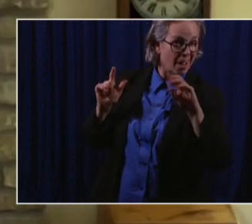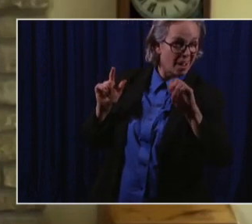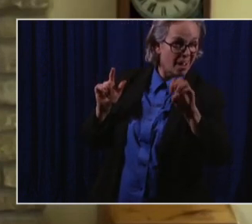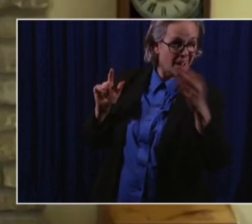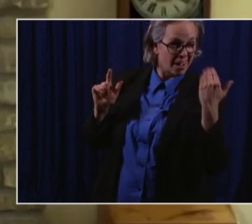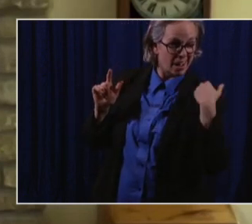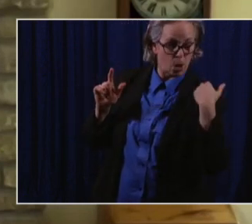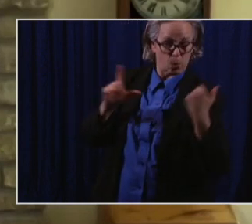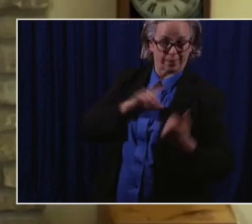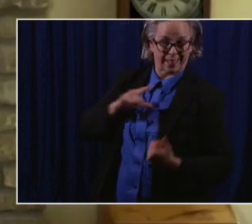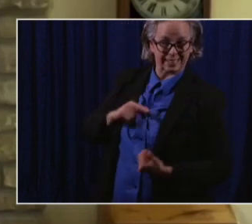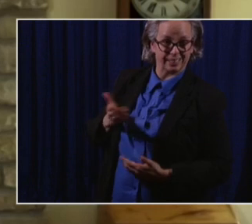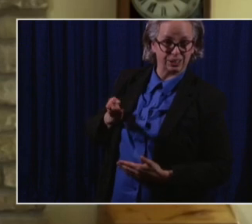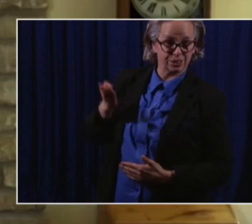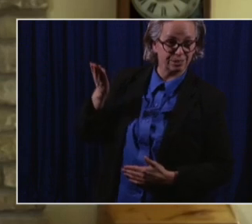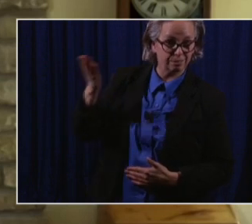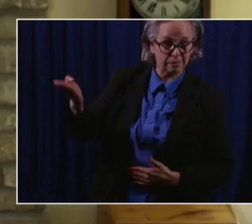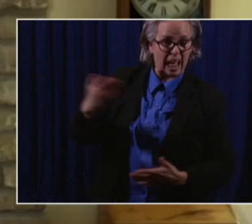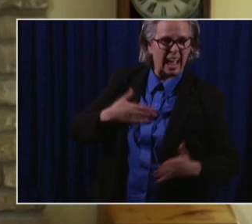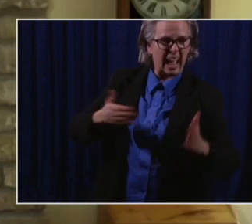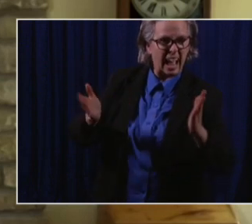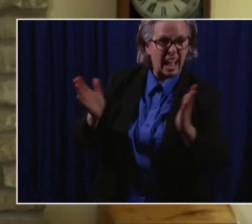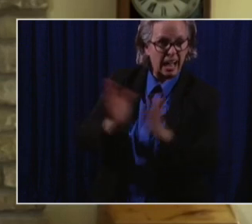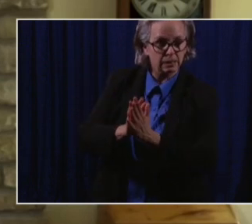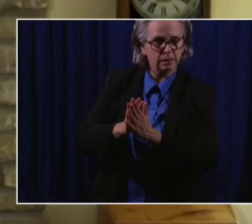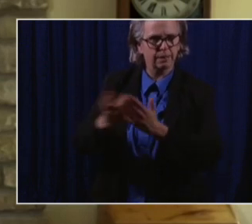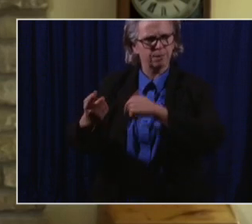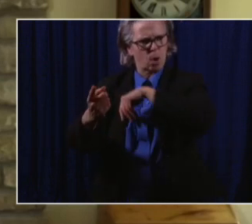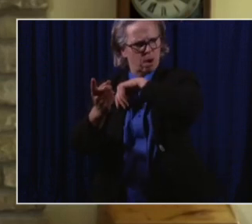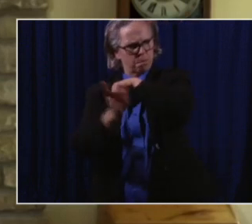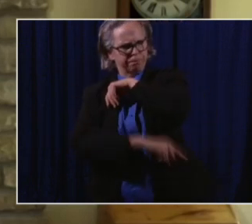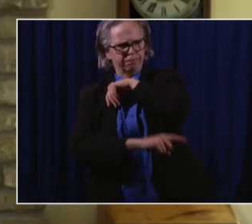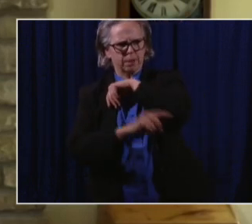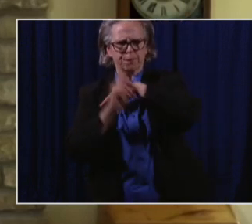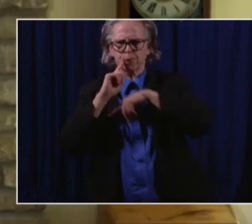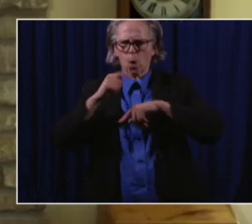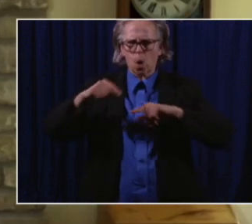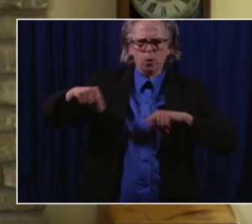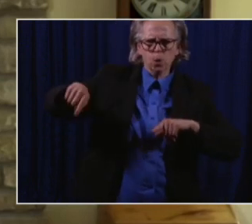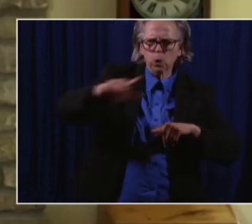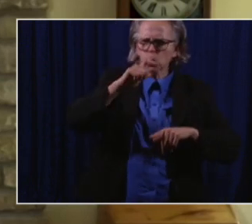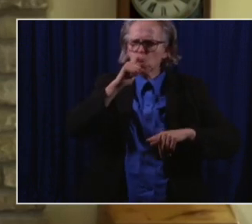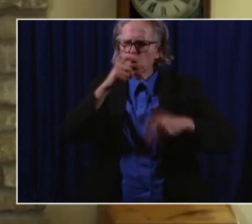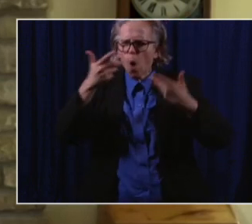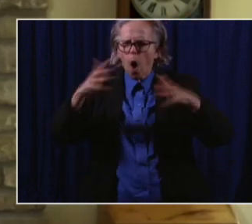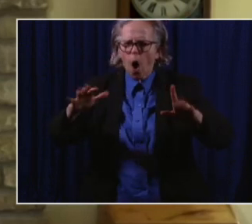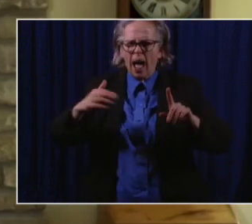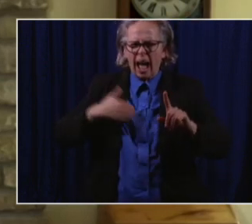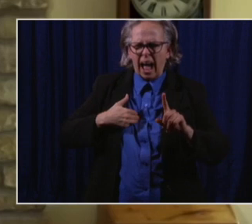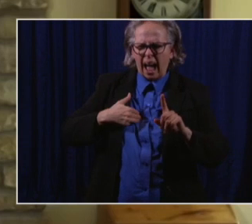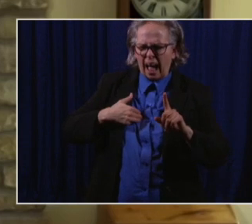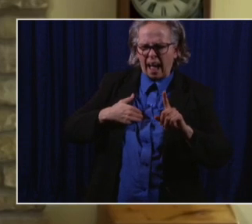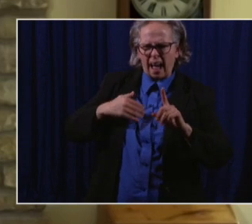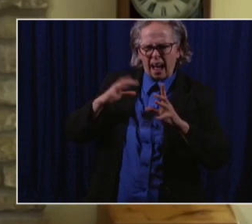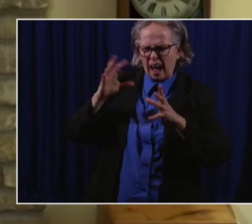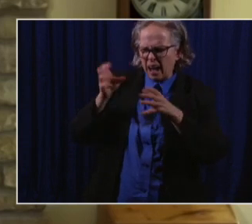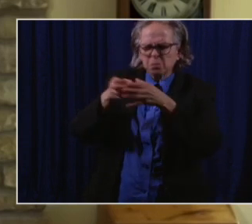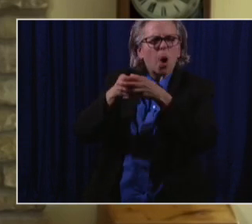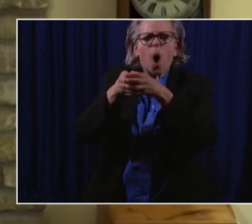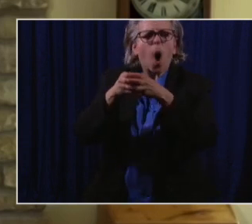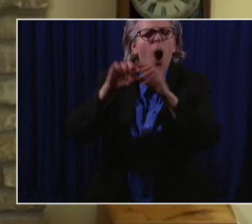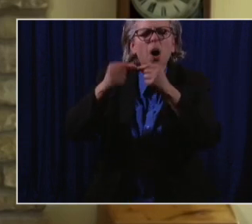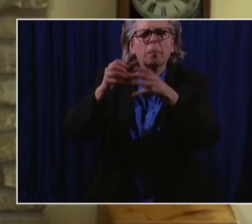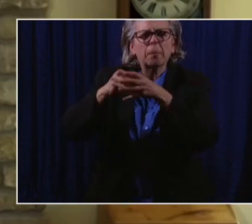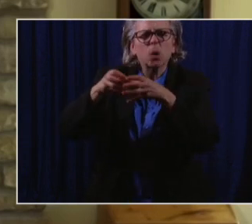small number of criminals who are responsible for most gun crimes.